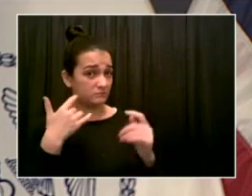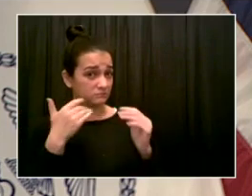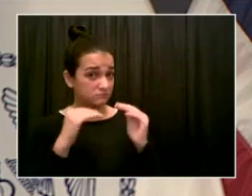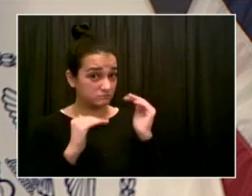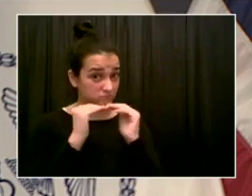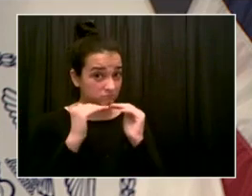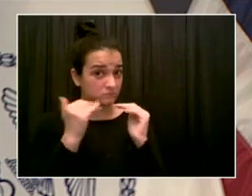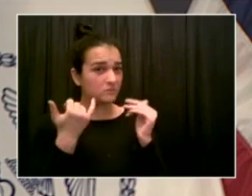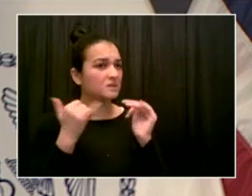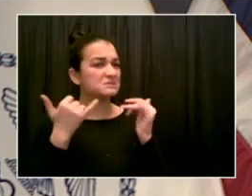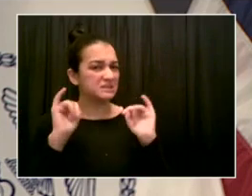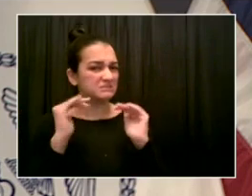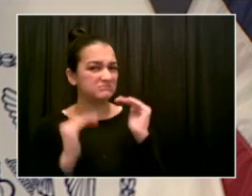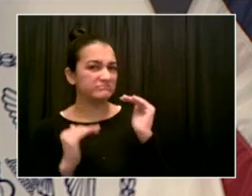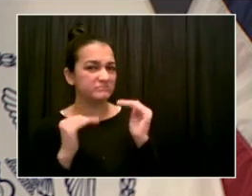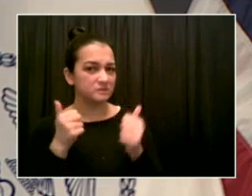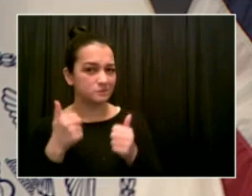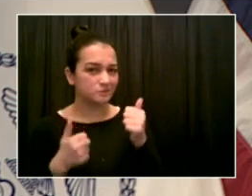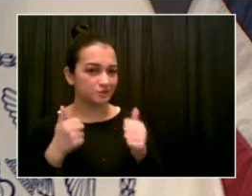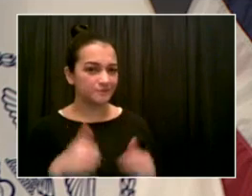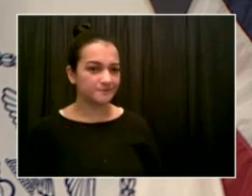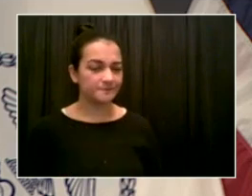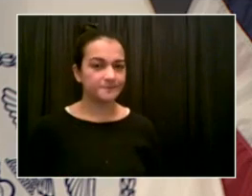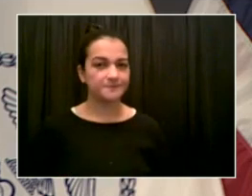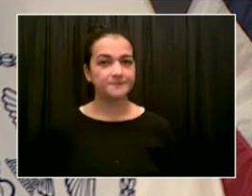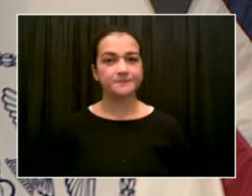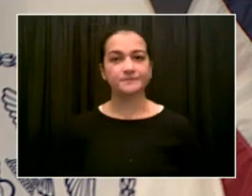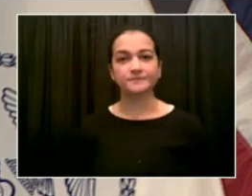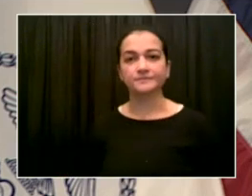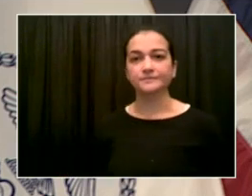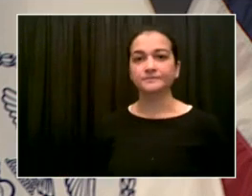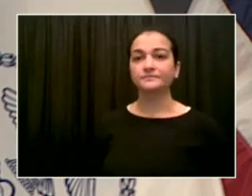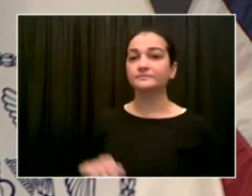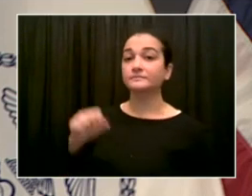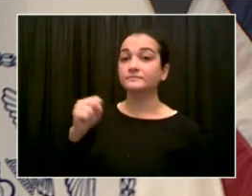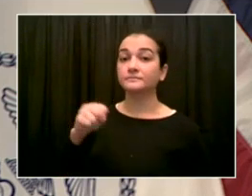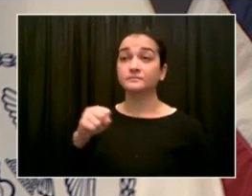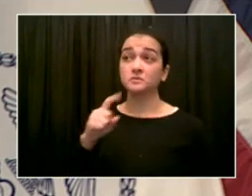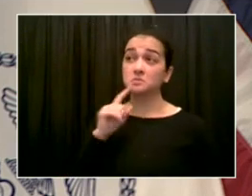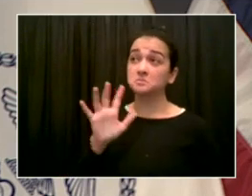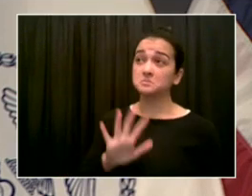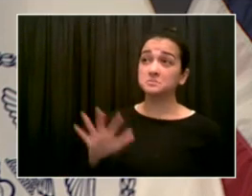reduced income inequality and inequality in general. There's no question in my mind. There's a hell of a lot more to do.